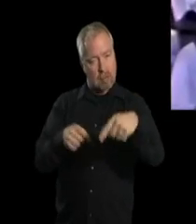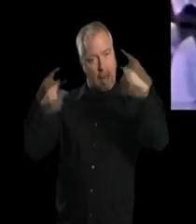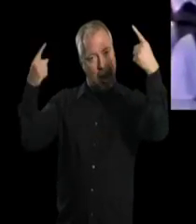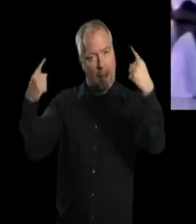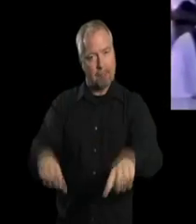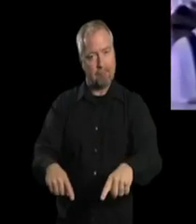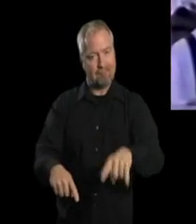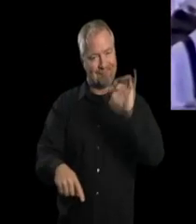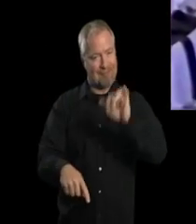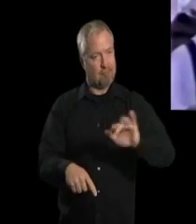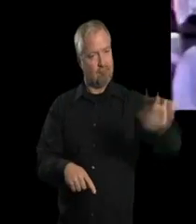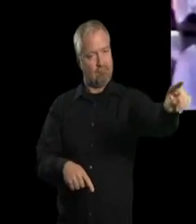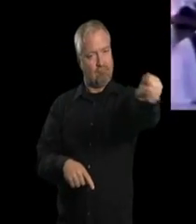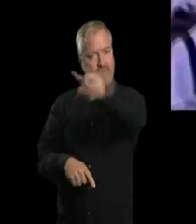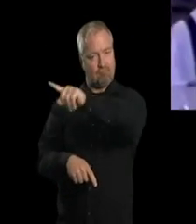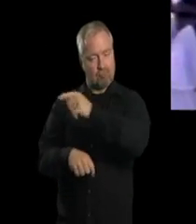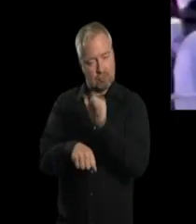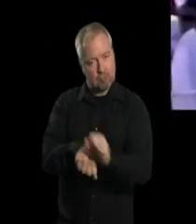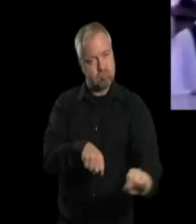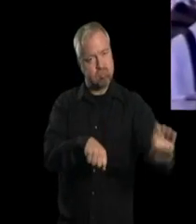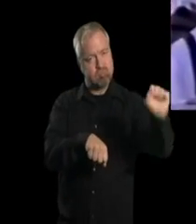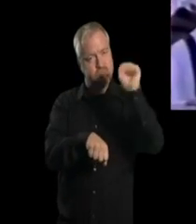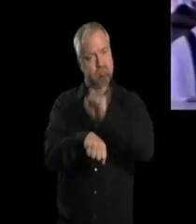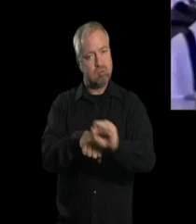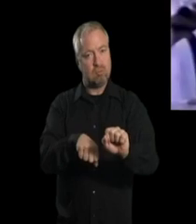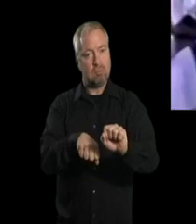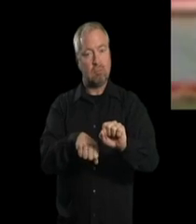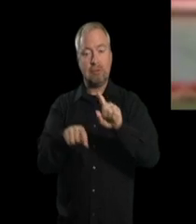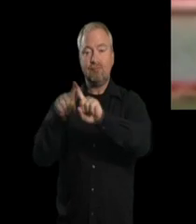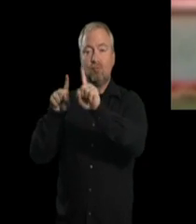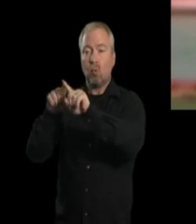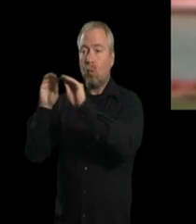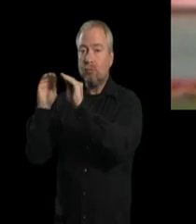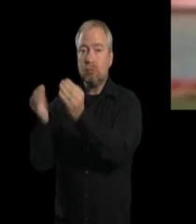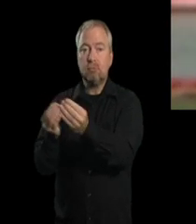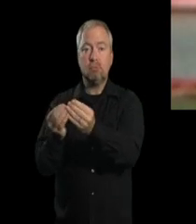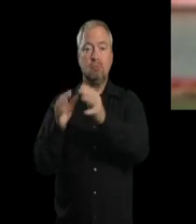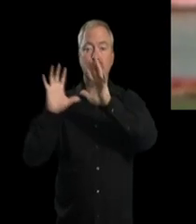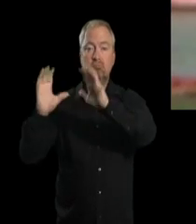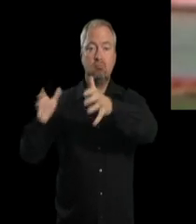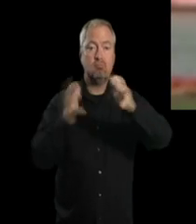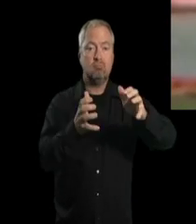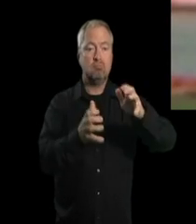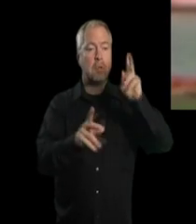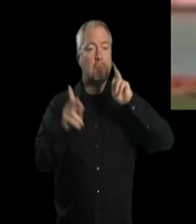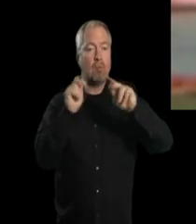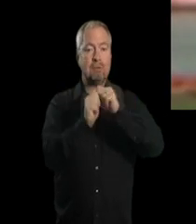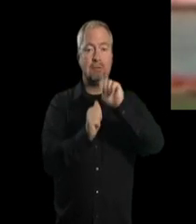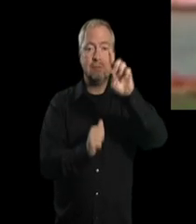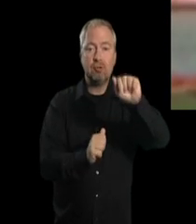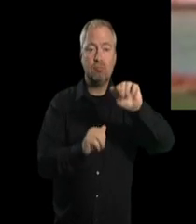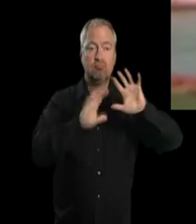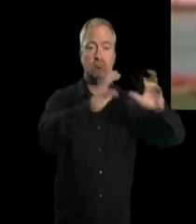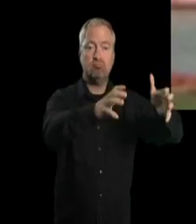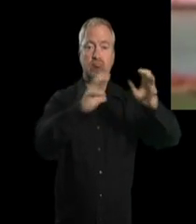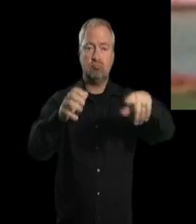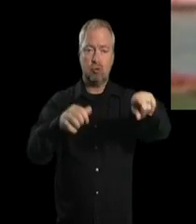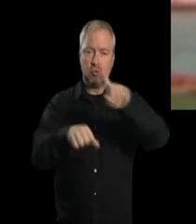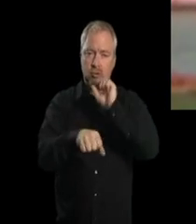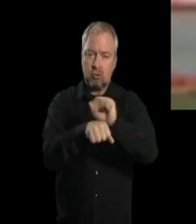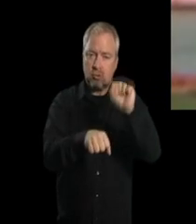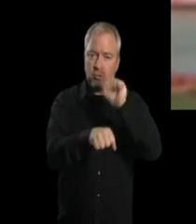to making sure that this day would come to pass. And then the organizations. So many